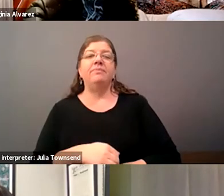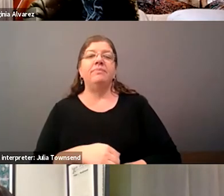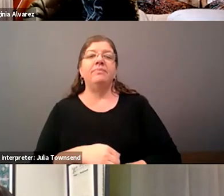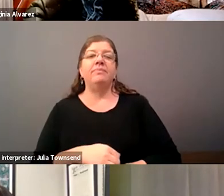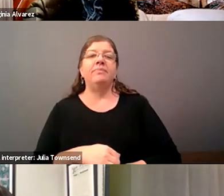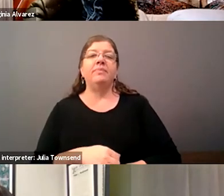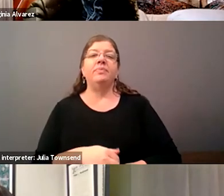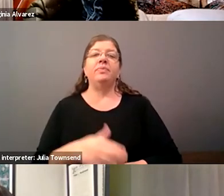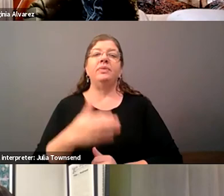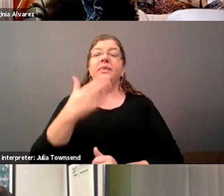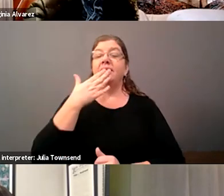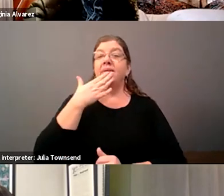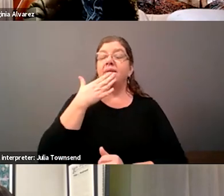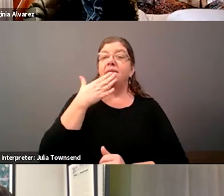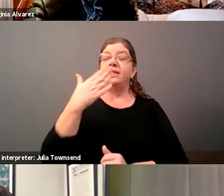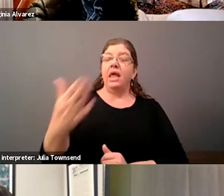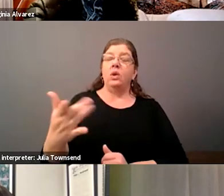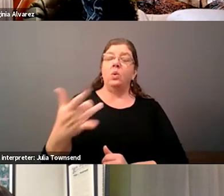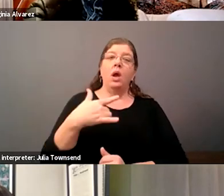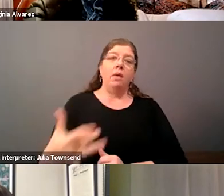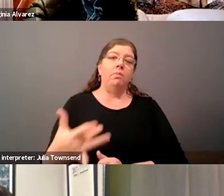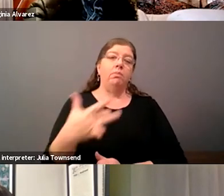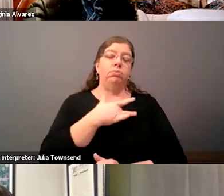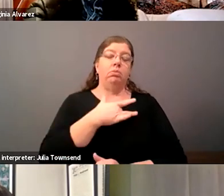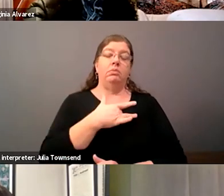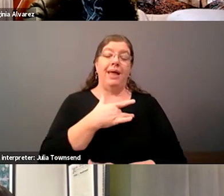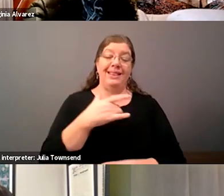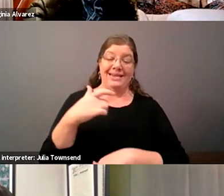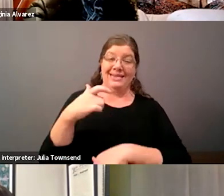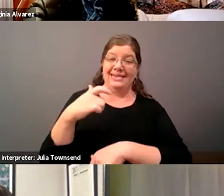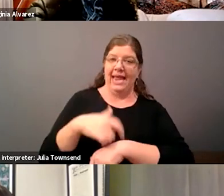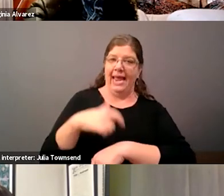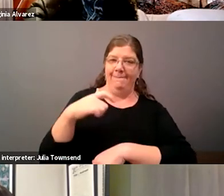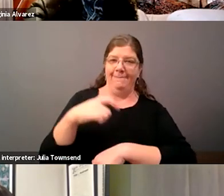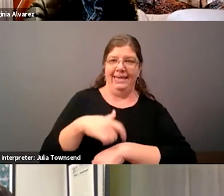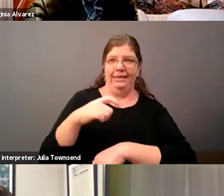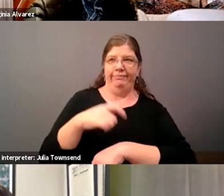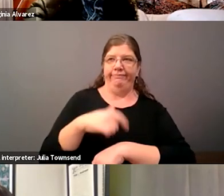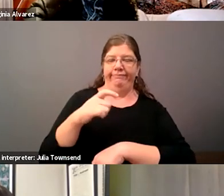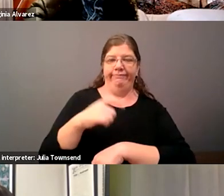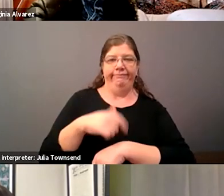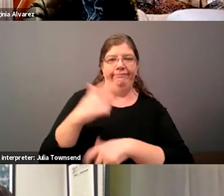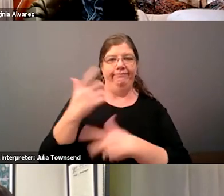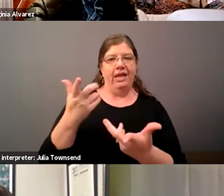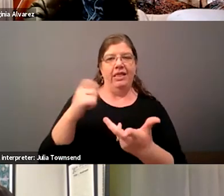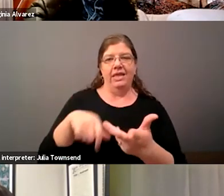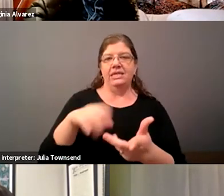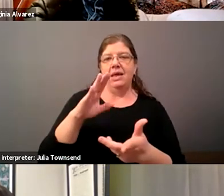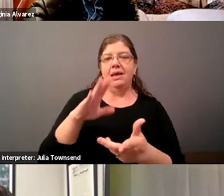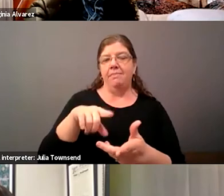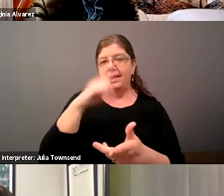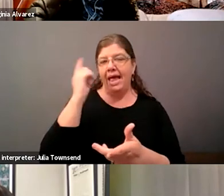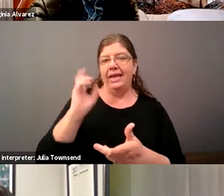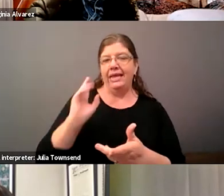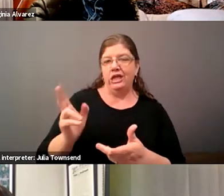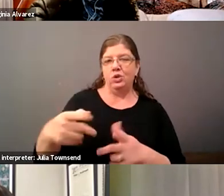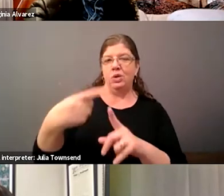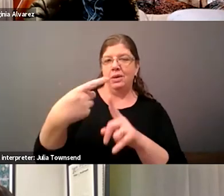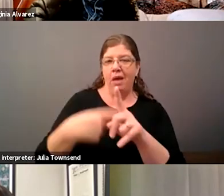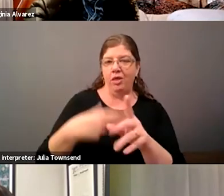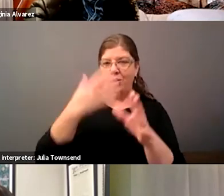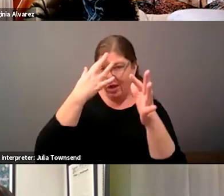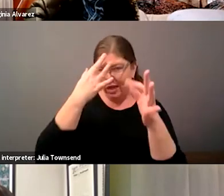you uh you know i'm struck by the timing of this black history month resolution and and the month itself with